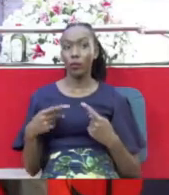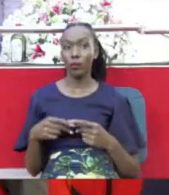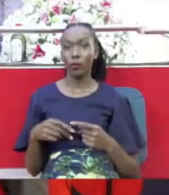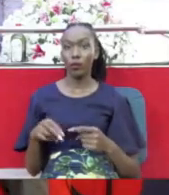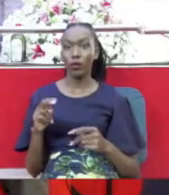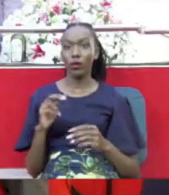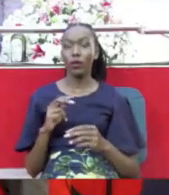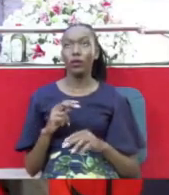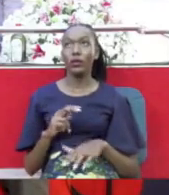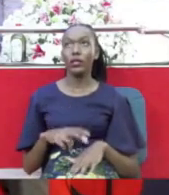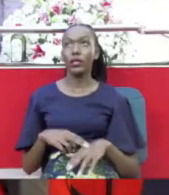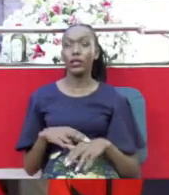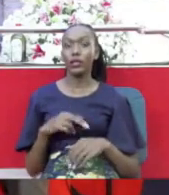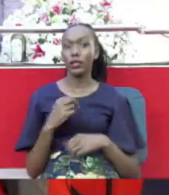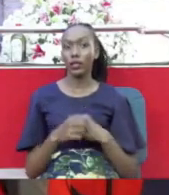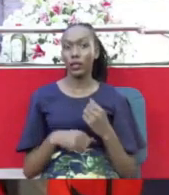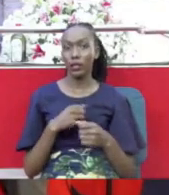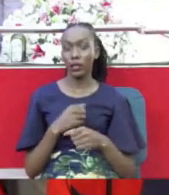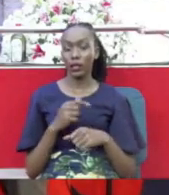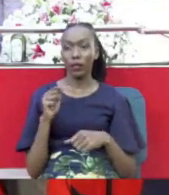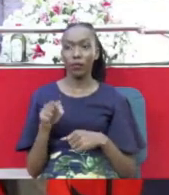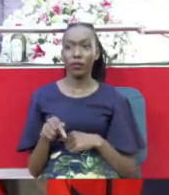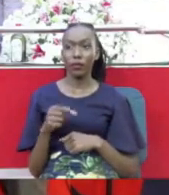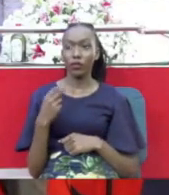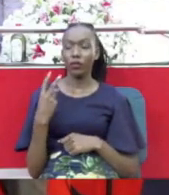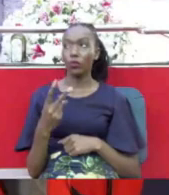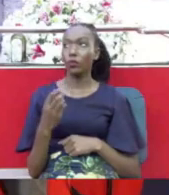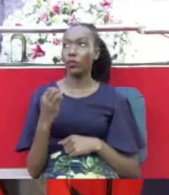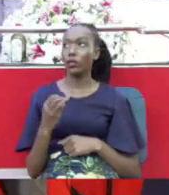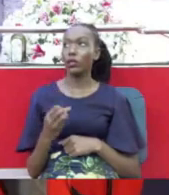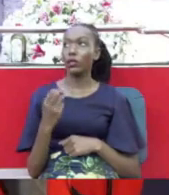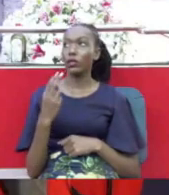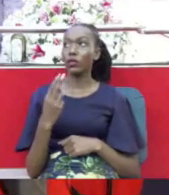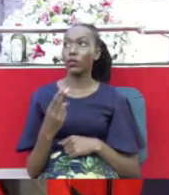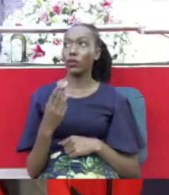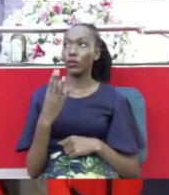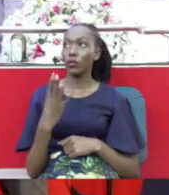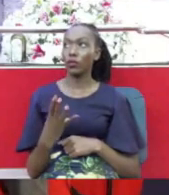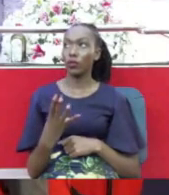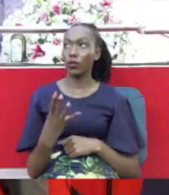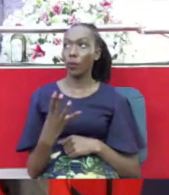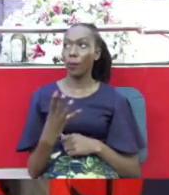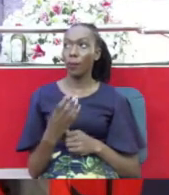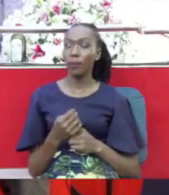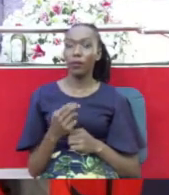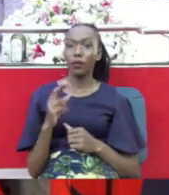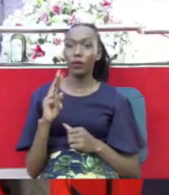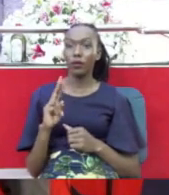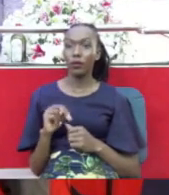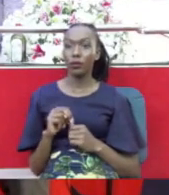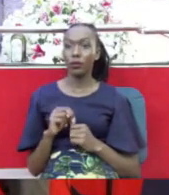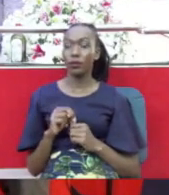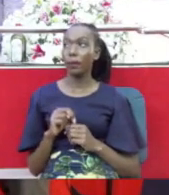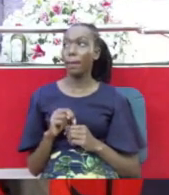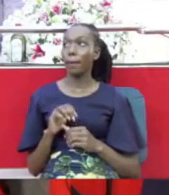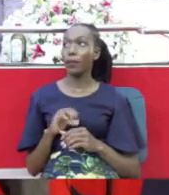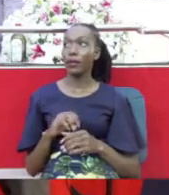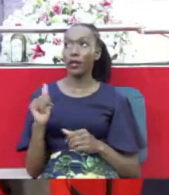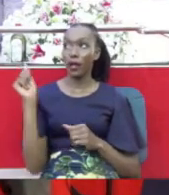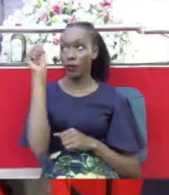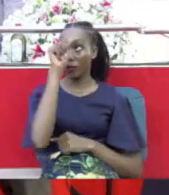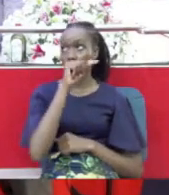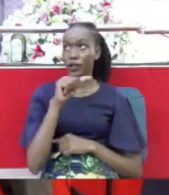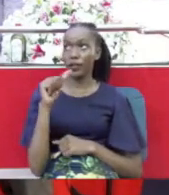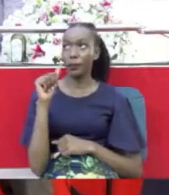2024, kwa mwaka huu 2024, is not in Europe, it's not in America, it is where? in Africa.